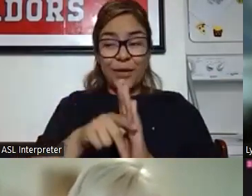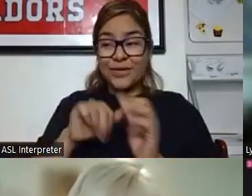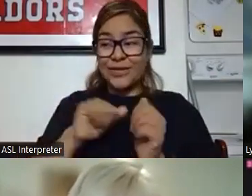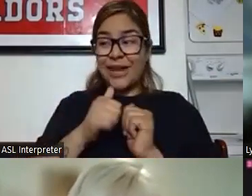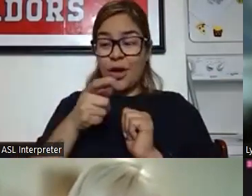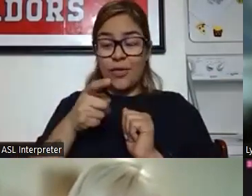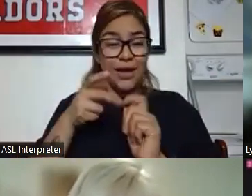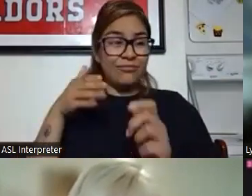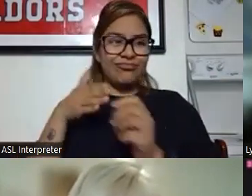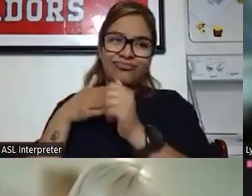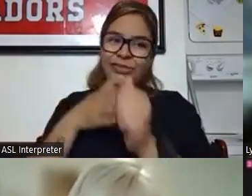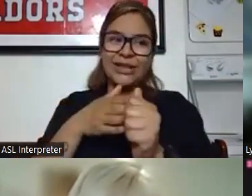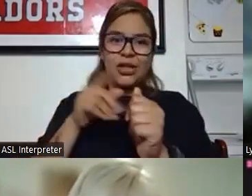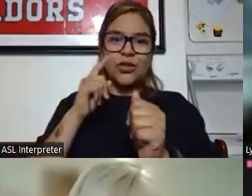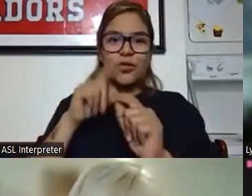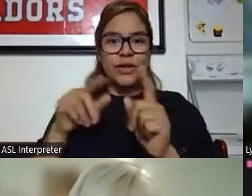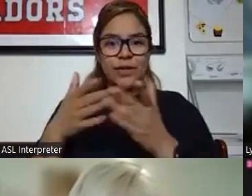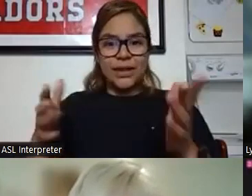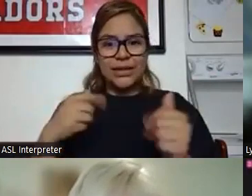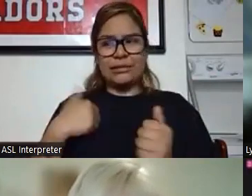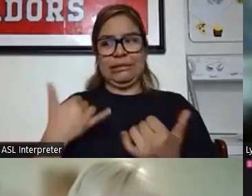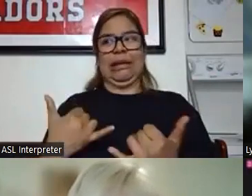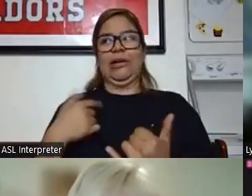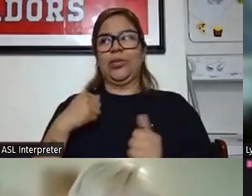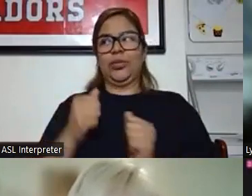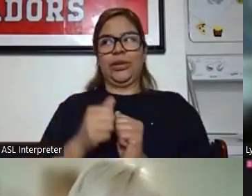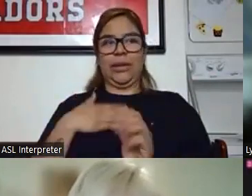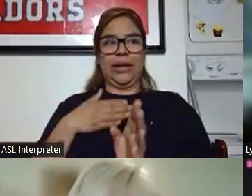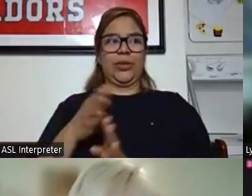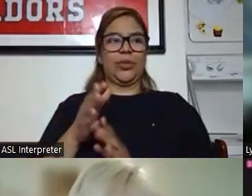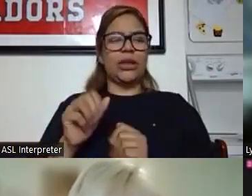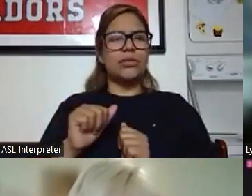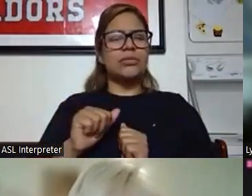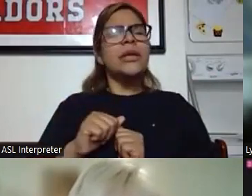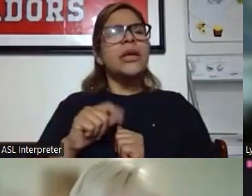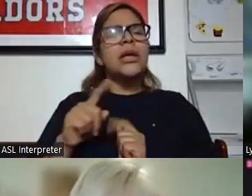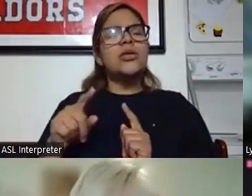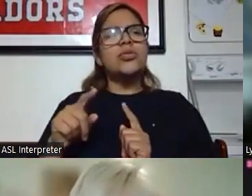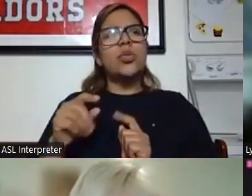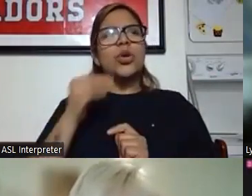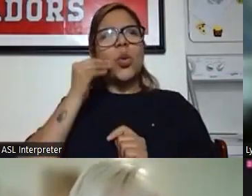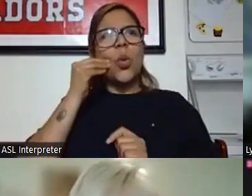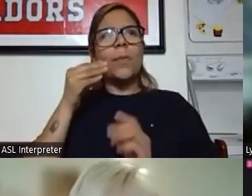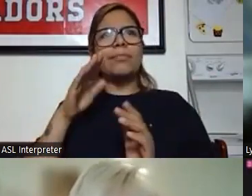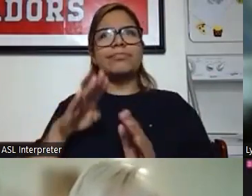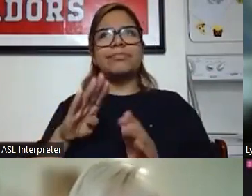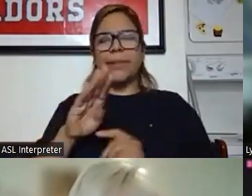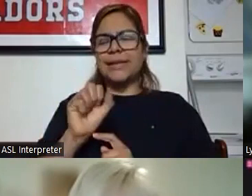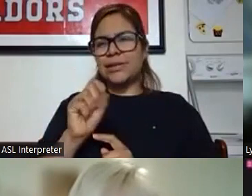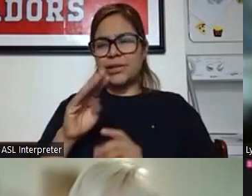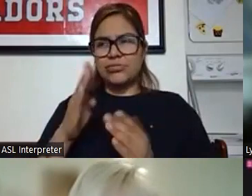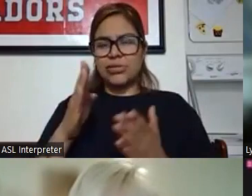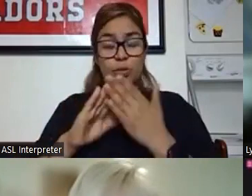for the first time in my 30+ career, really strongly in home and community-based services direction. And I